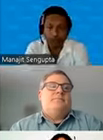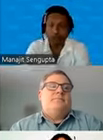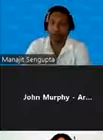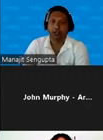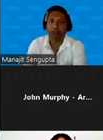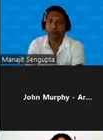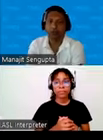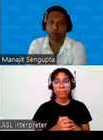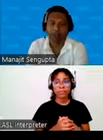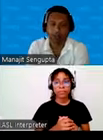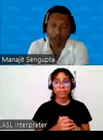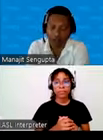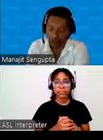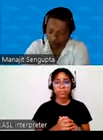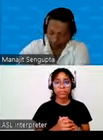John just talked about